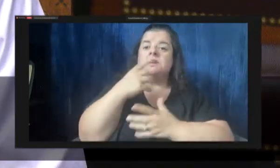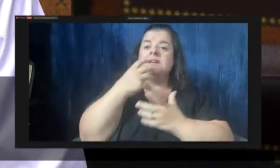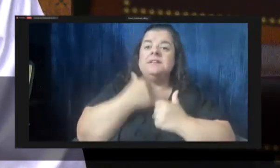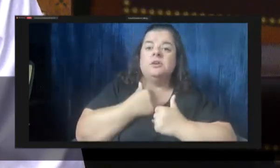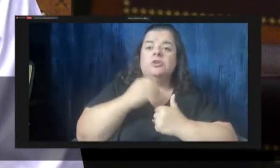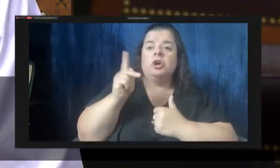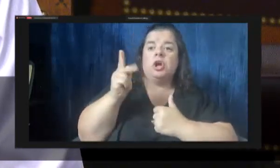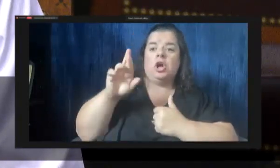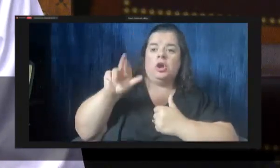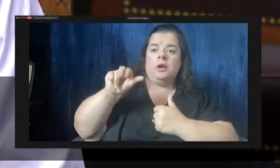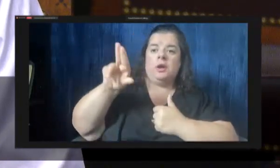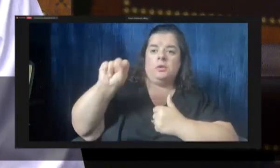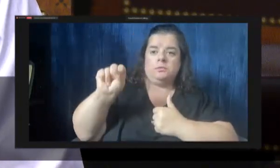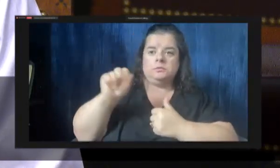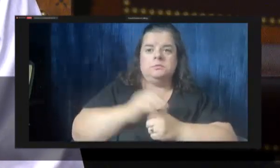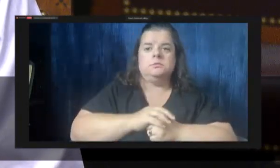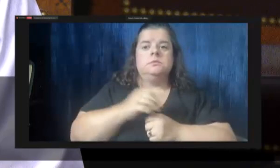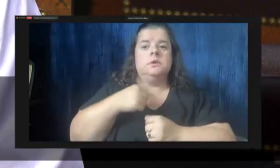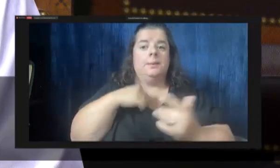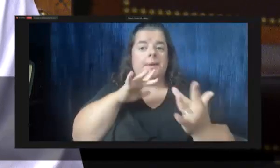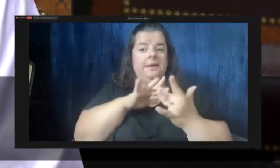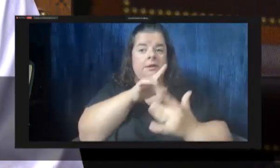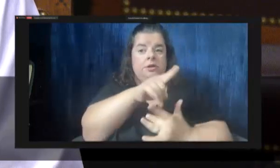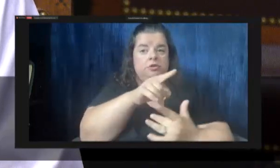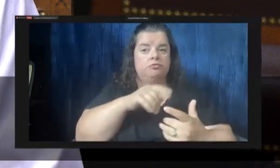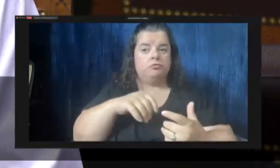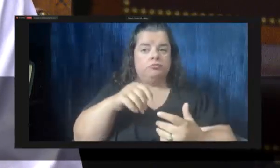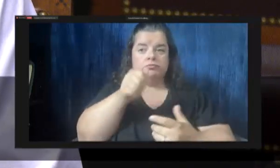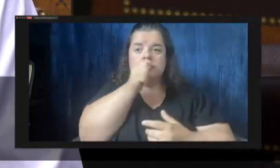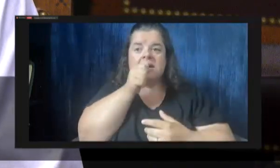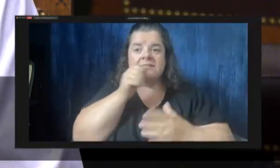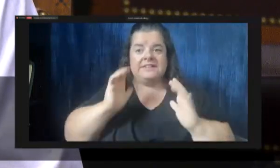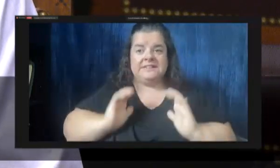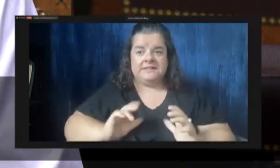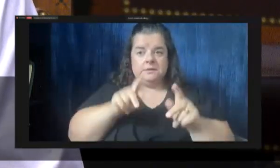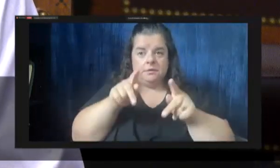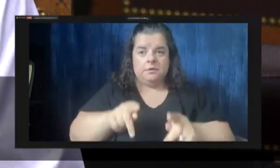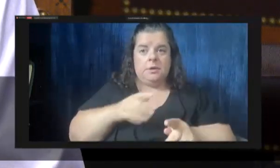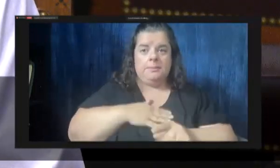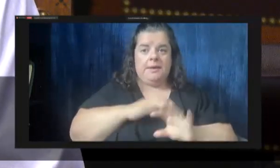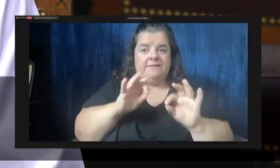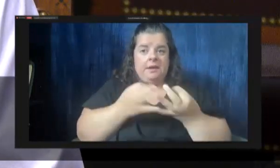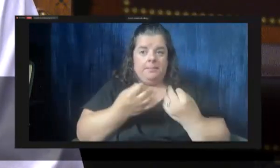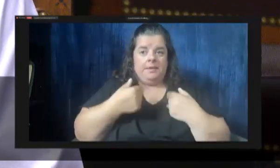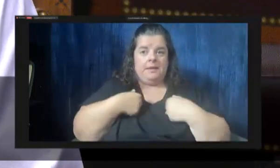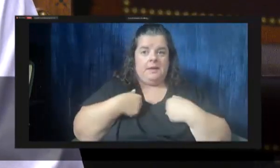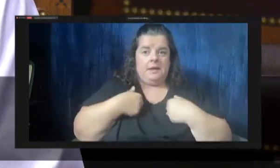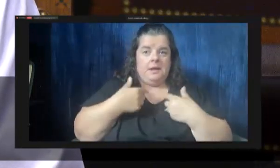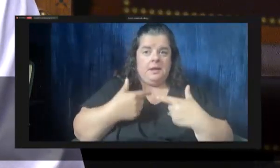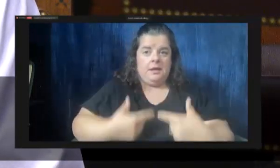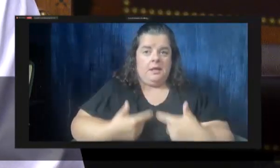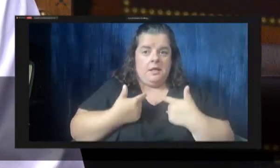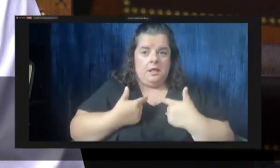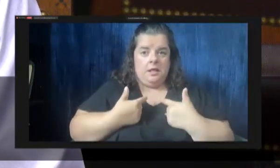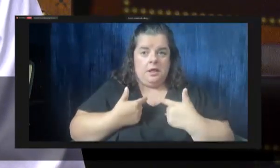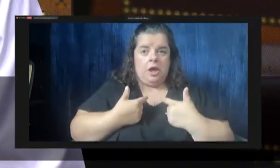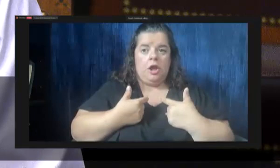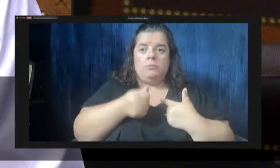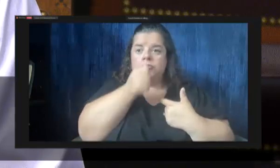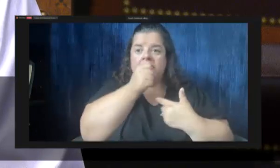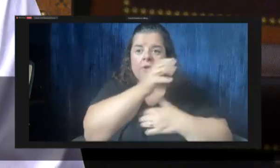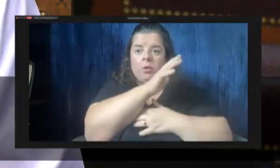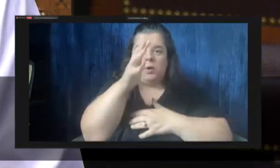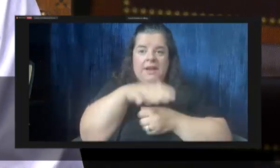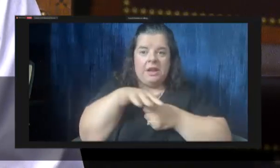Krause, I am contacting you as a private citizen. My family and I live in a private wooded area in the